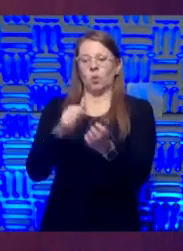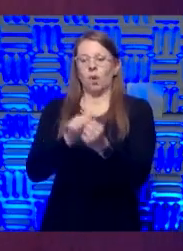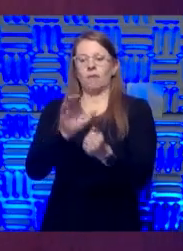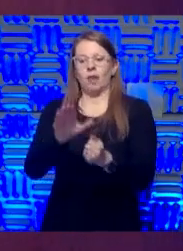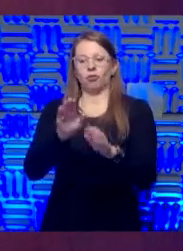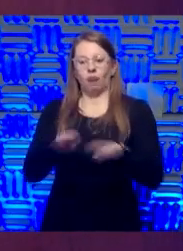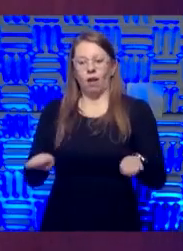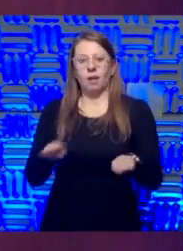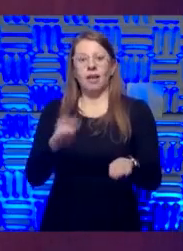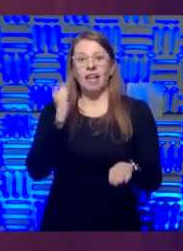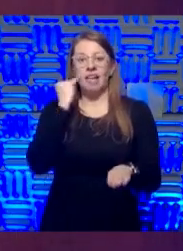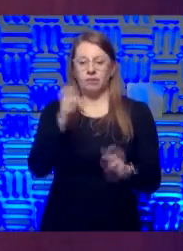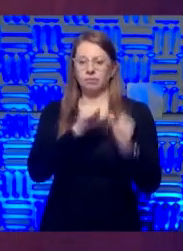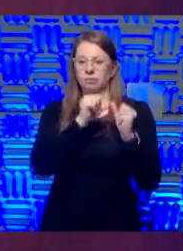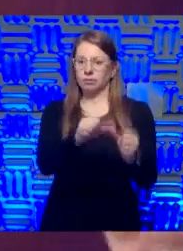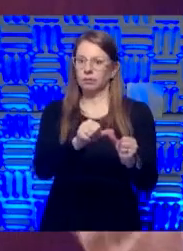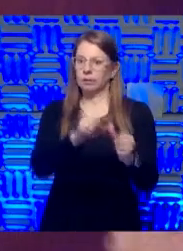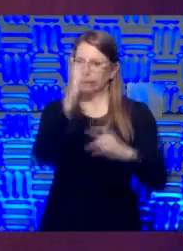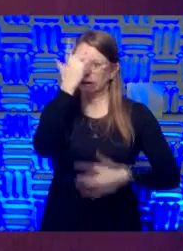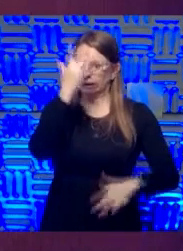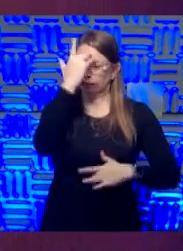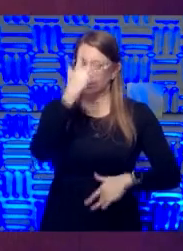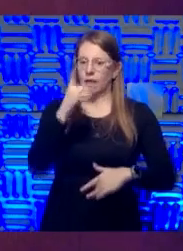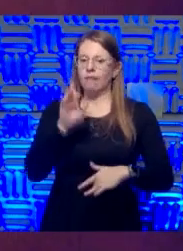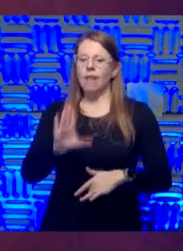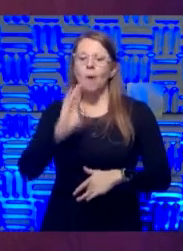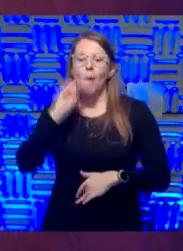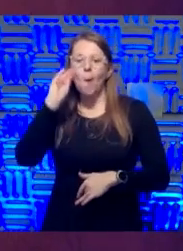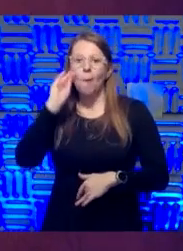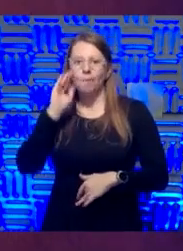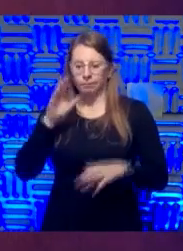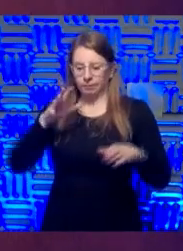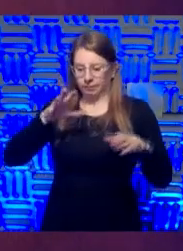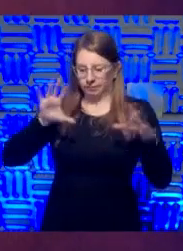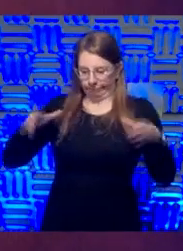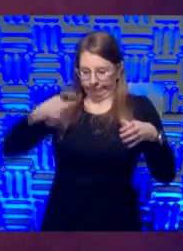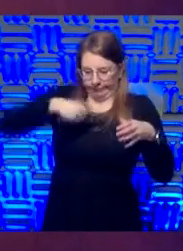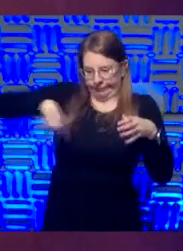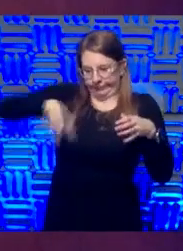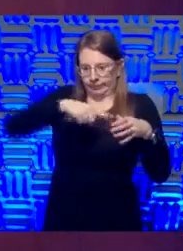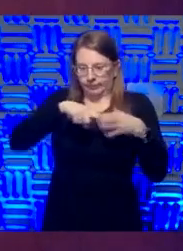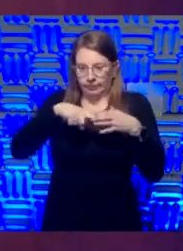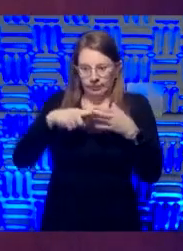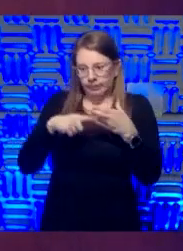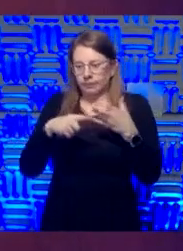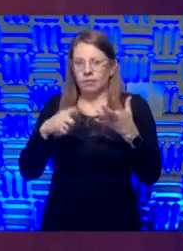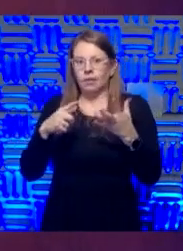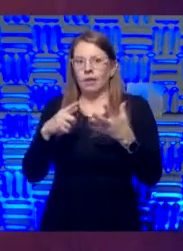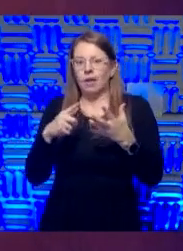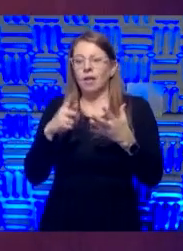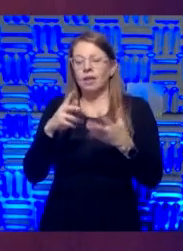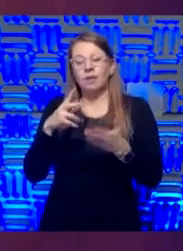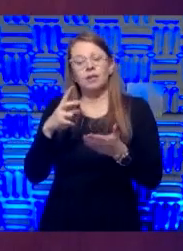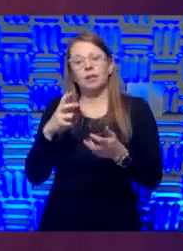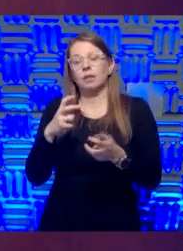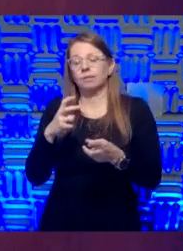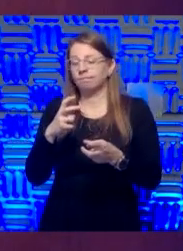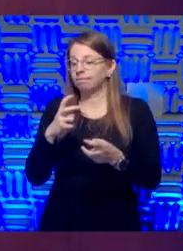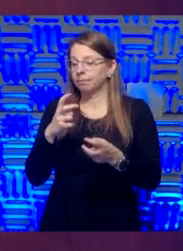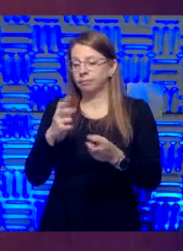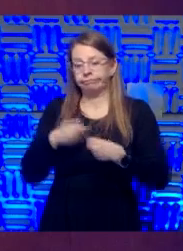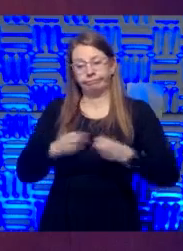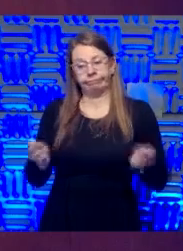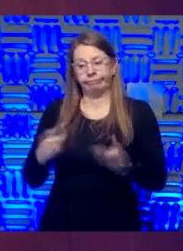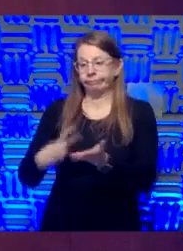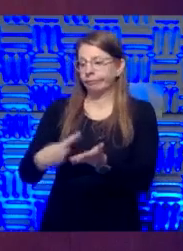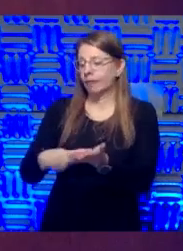disease at home in their area, their bubble, then it would be one that I would have a heartfelt discussion I'd struggle in that. and say, look, there's other